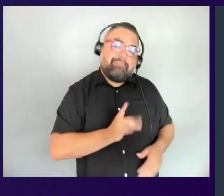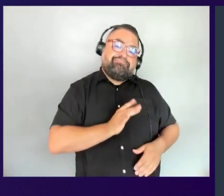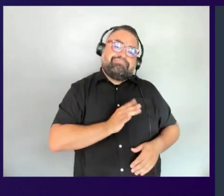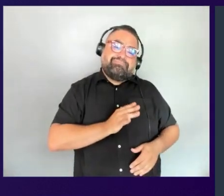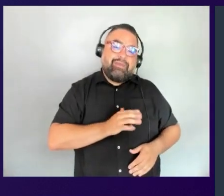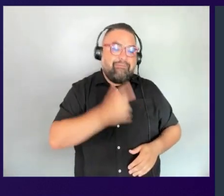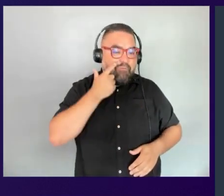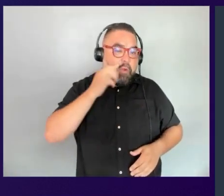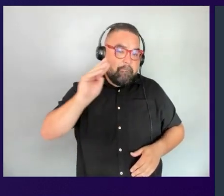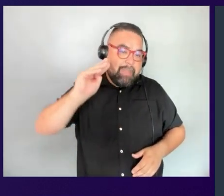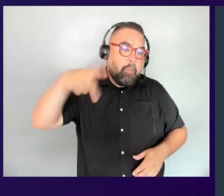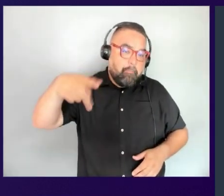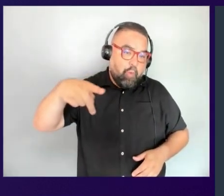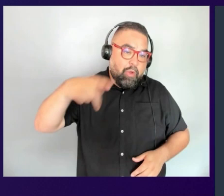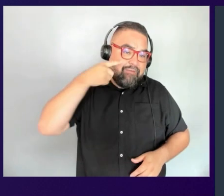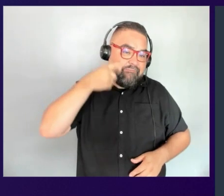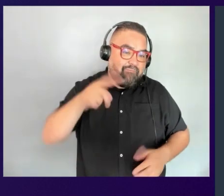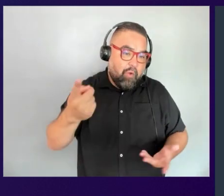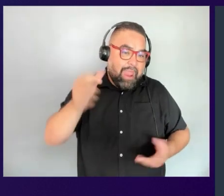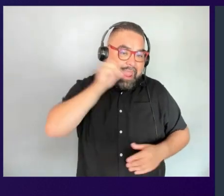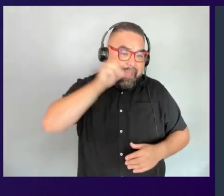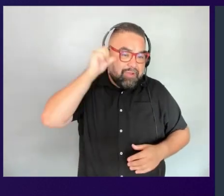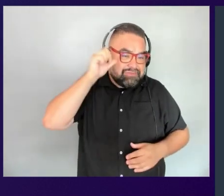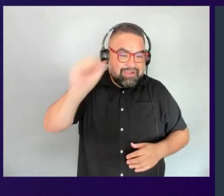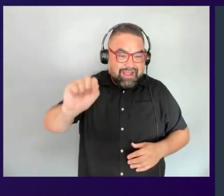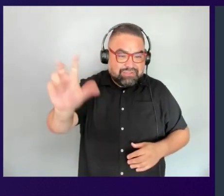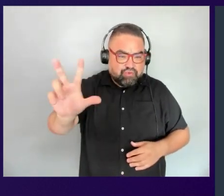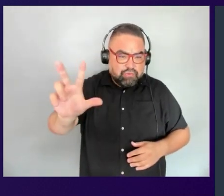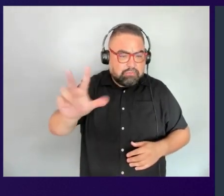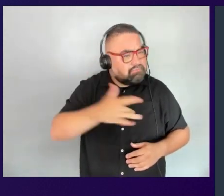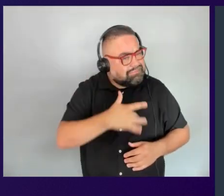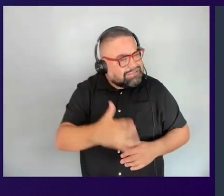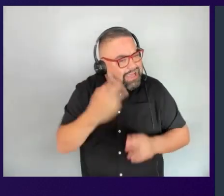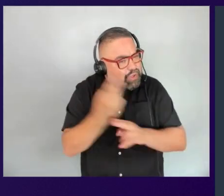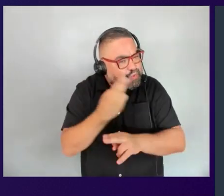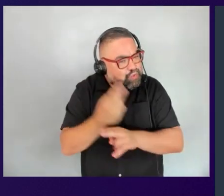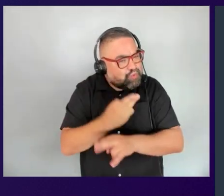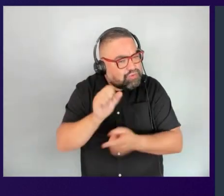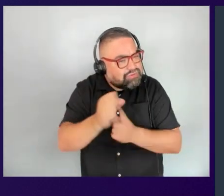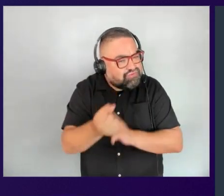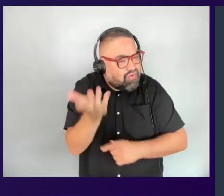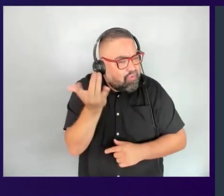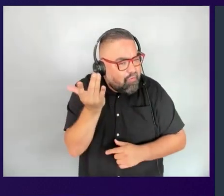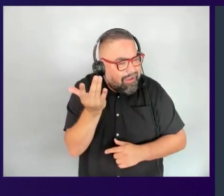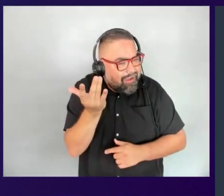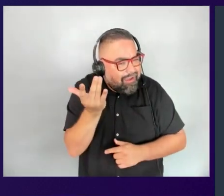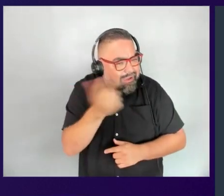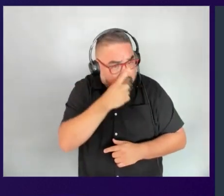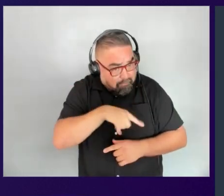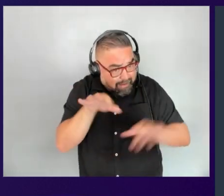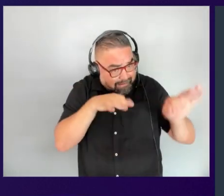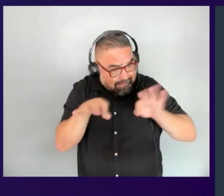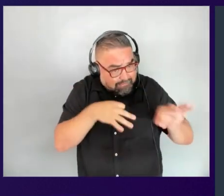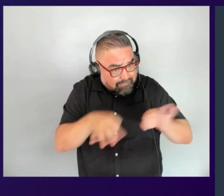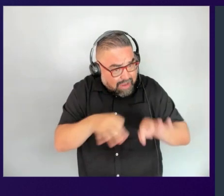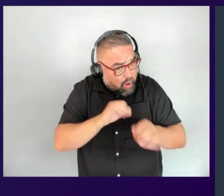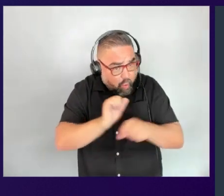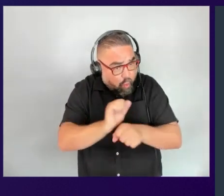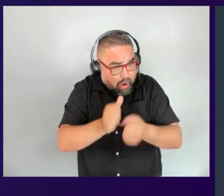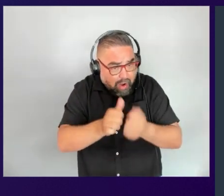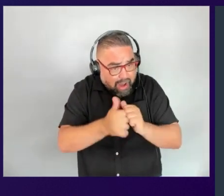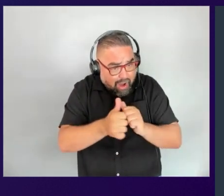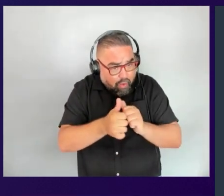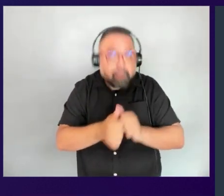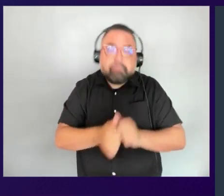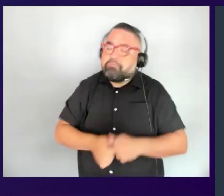Amazon S3. So what are the typical use cases for it? And can you show us how it works? Of course. So Mountpoint for